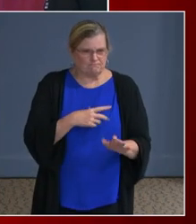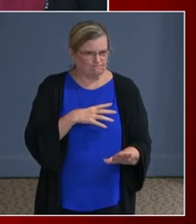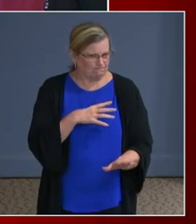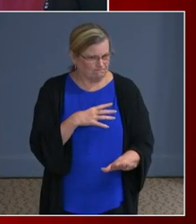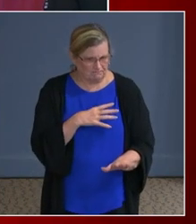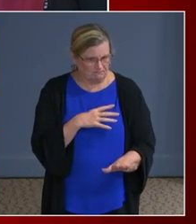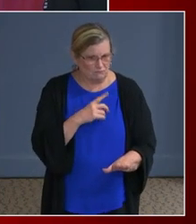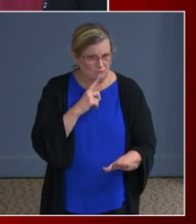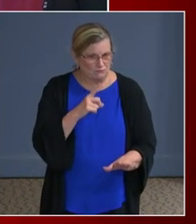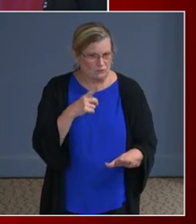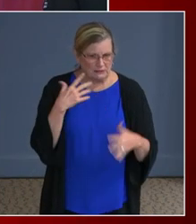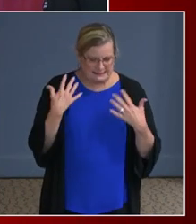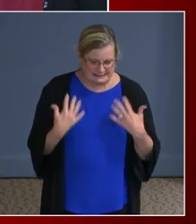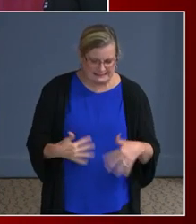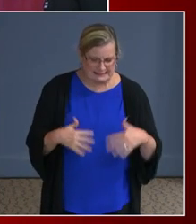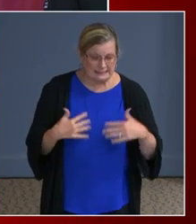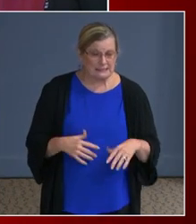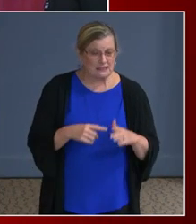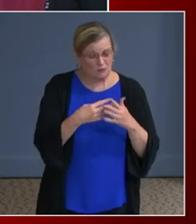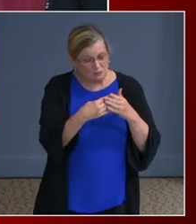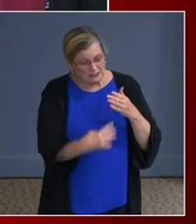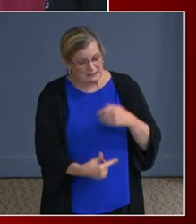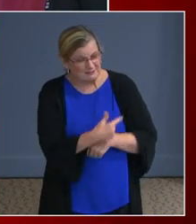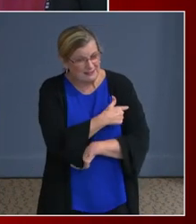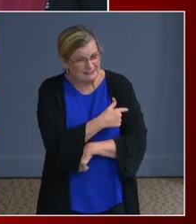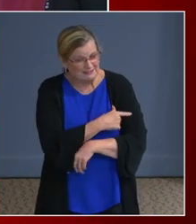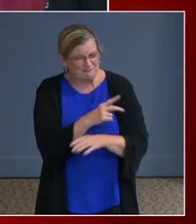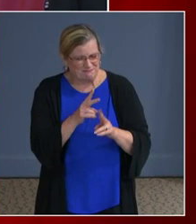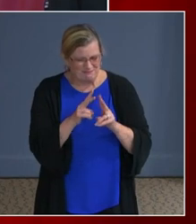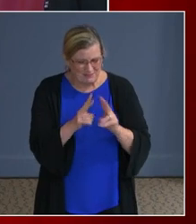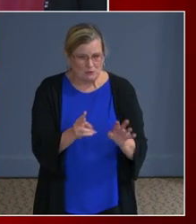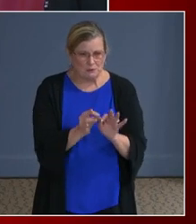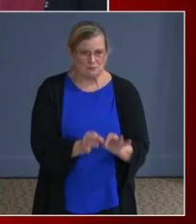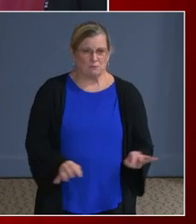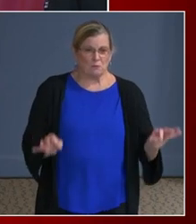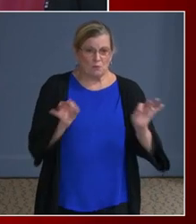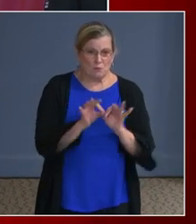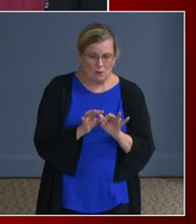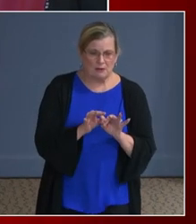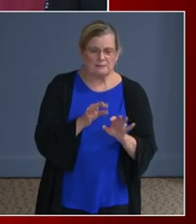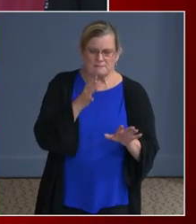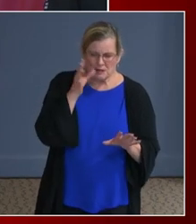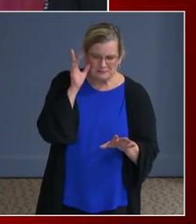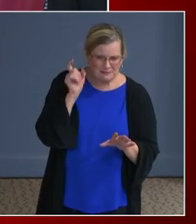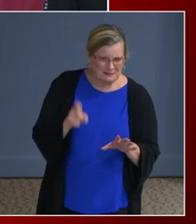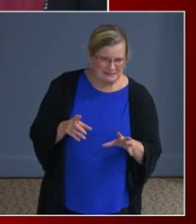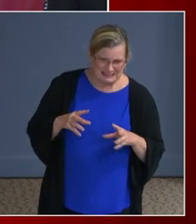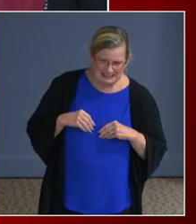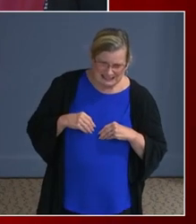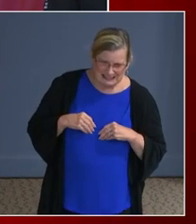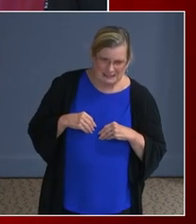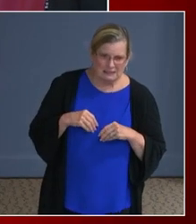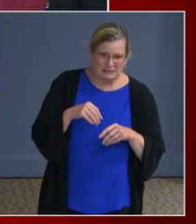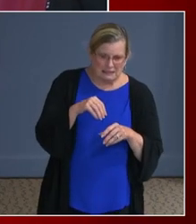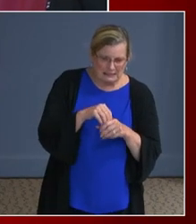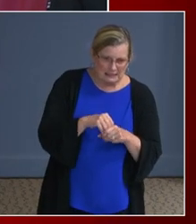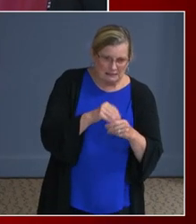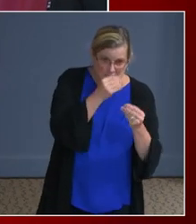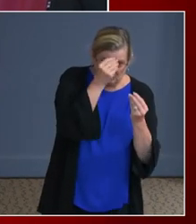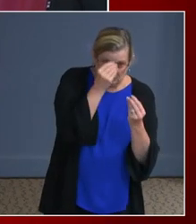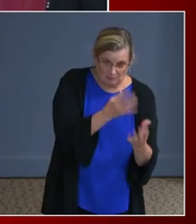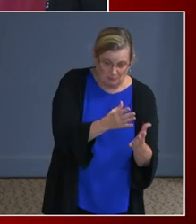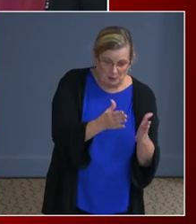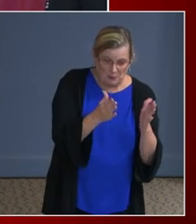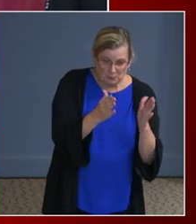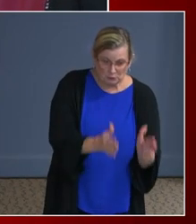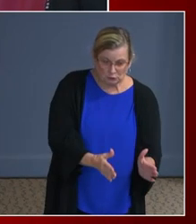for families to receive and for parents to know that these in-person services are being offered throughout the district in